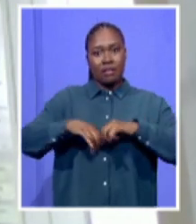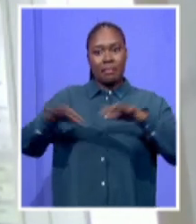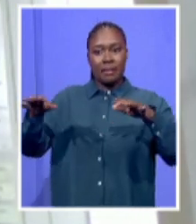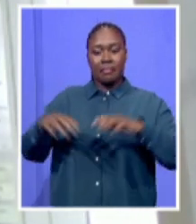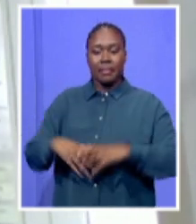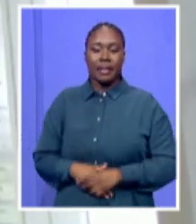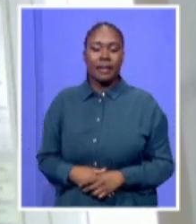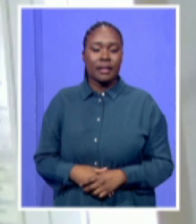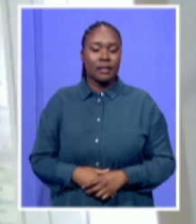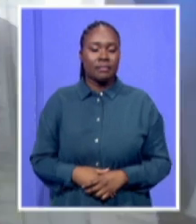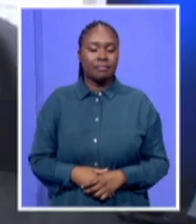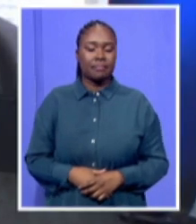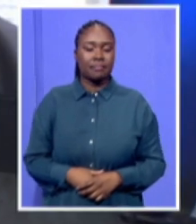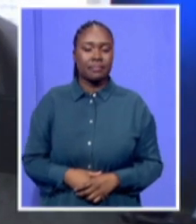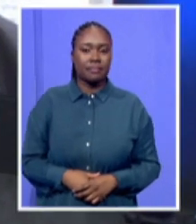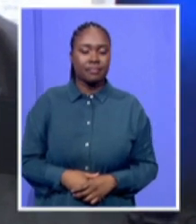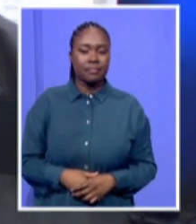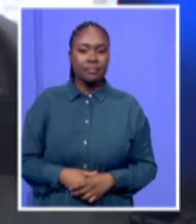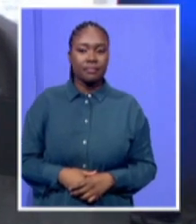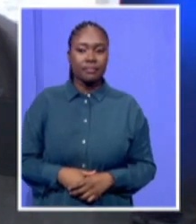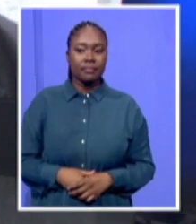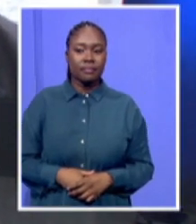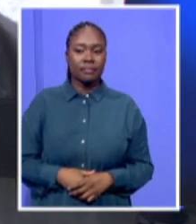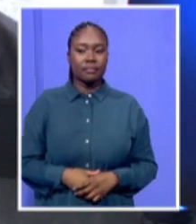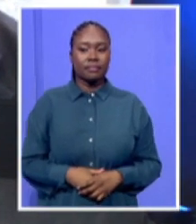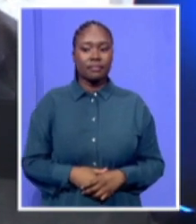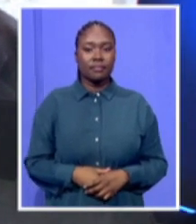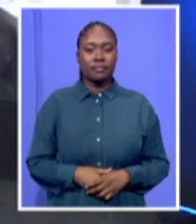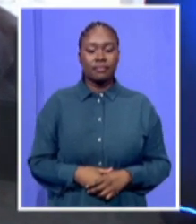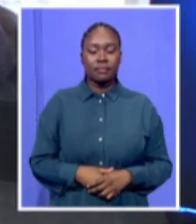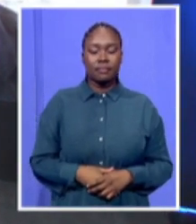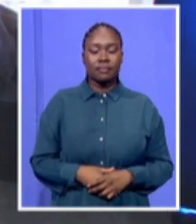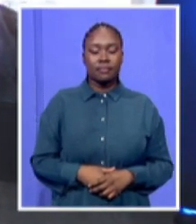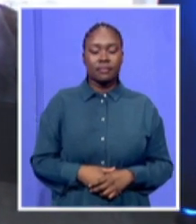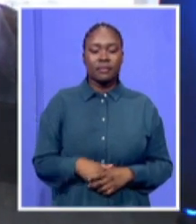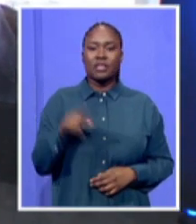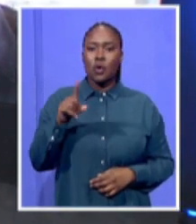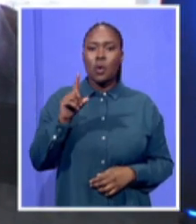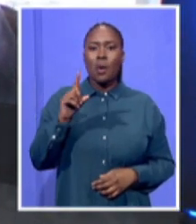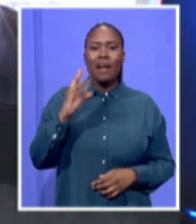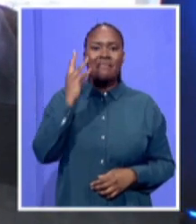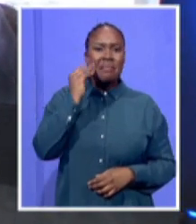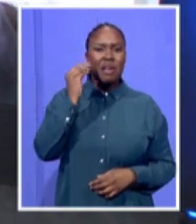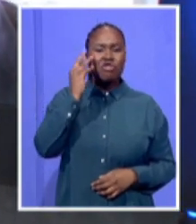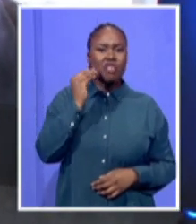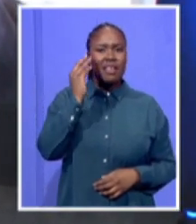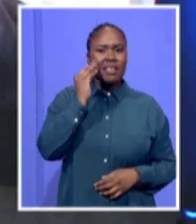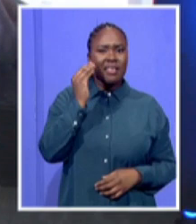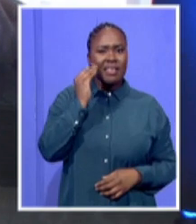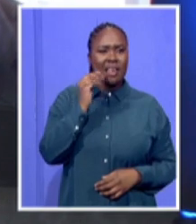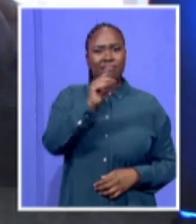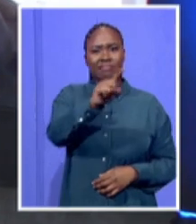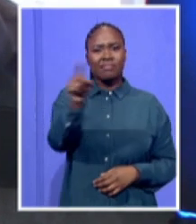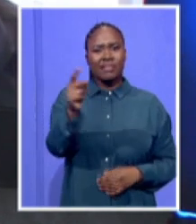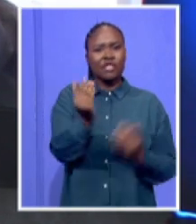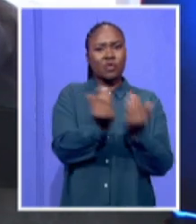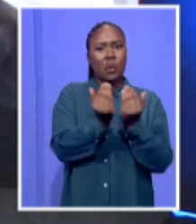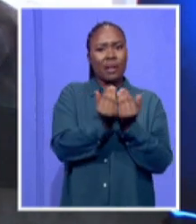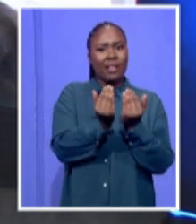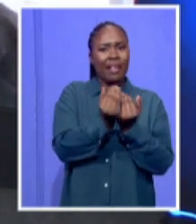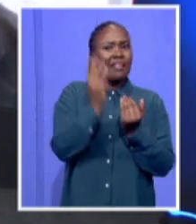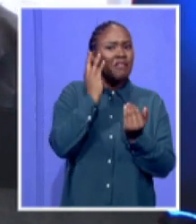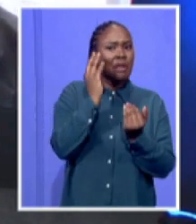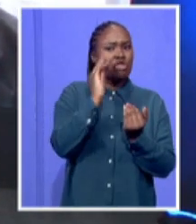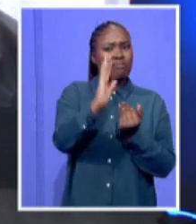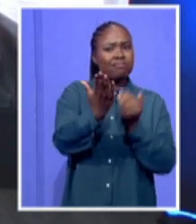system. What sort of information or data are you getting from schools, Dr. Crisp, just